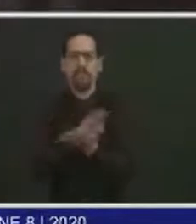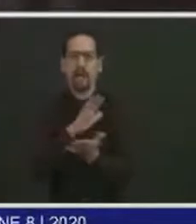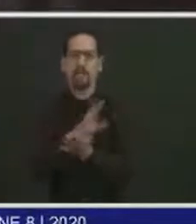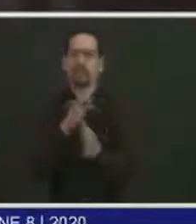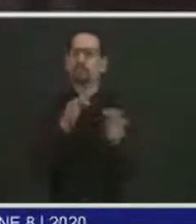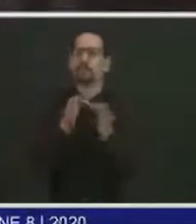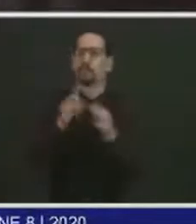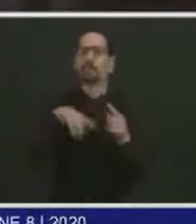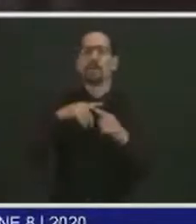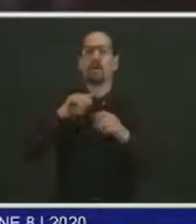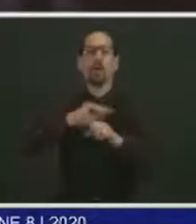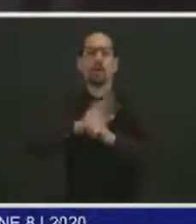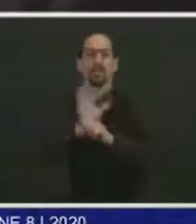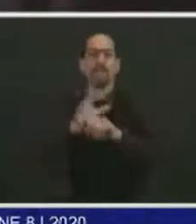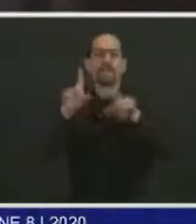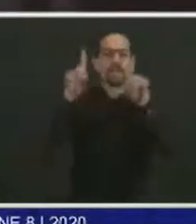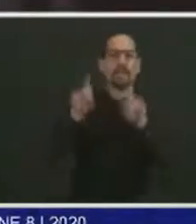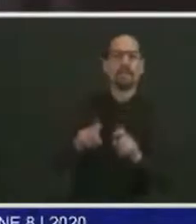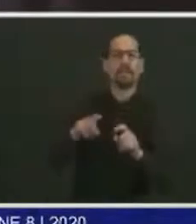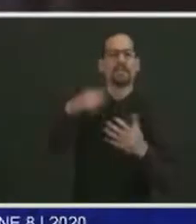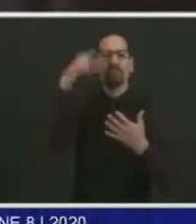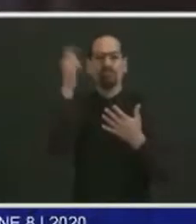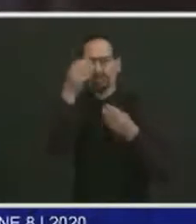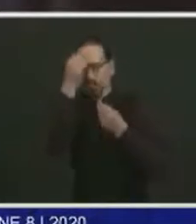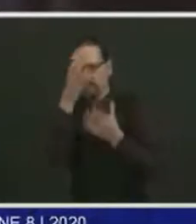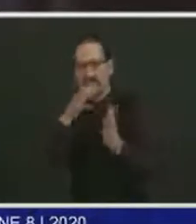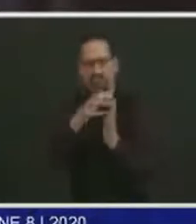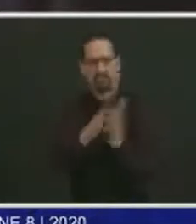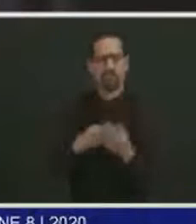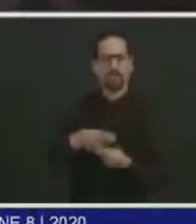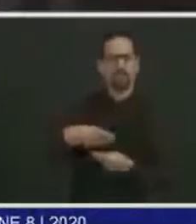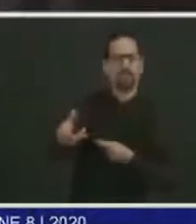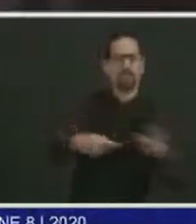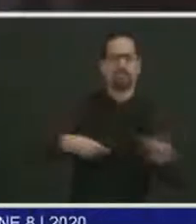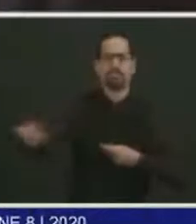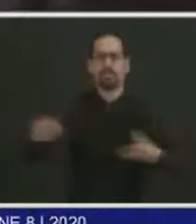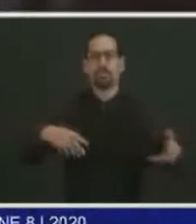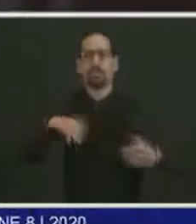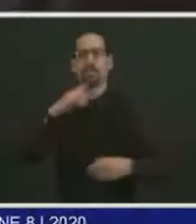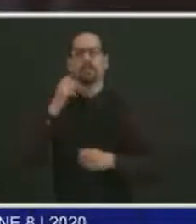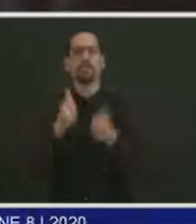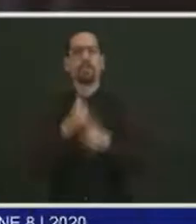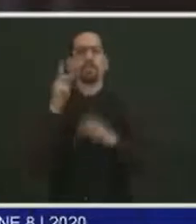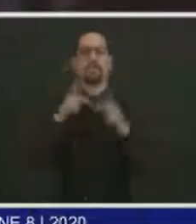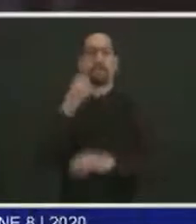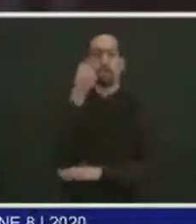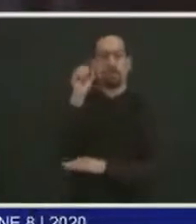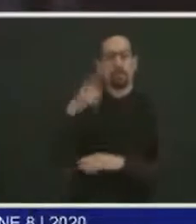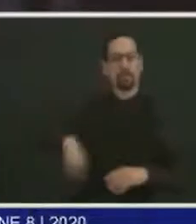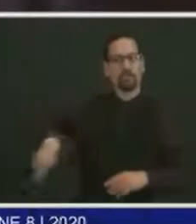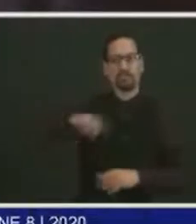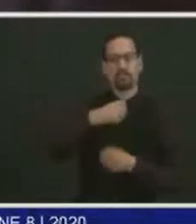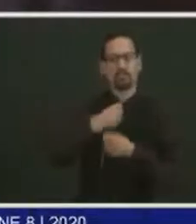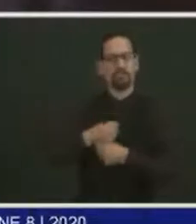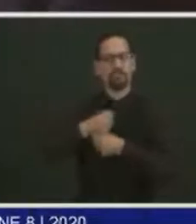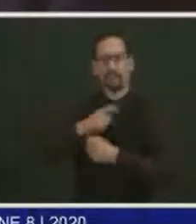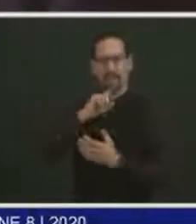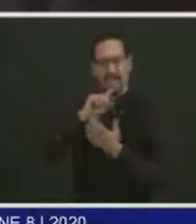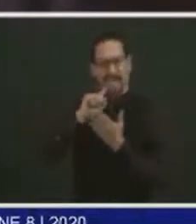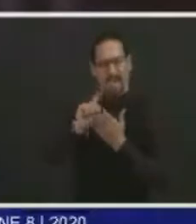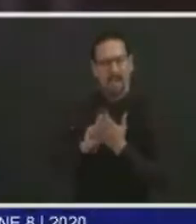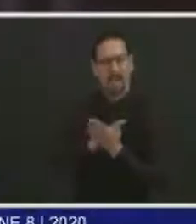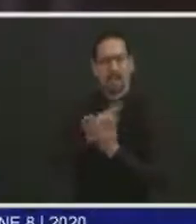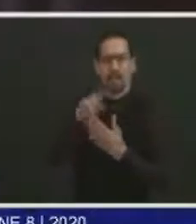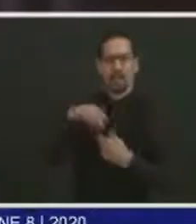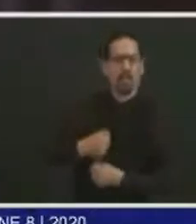information about COVID-19. I will say most people at the protest, they were there for hours, but they were